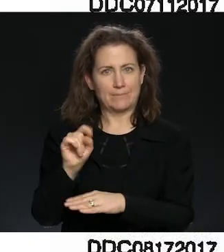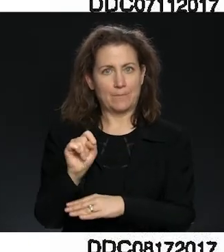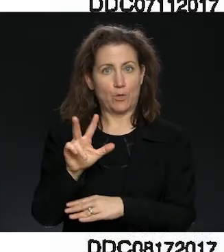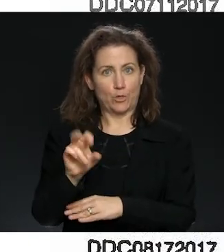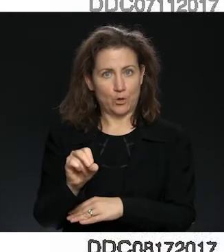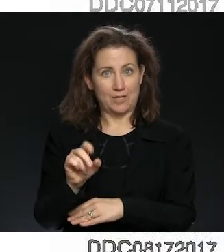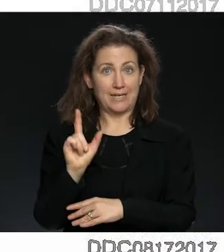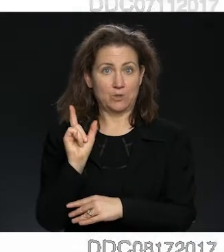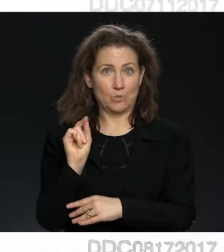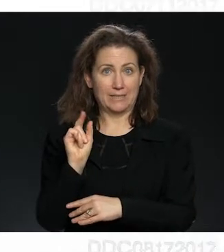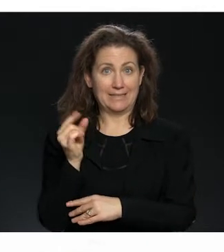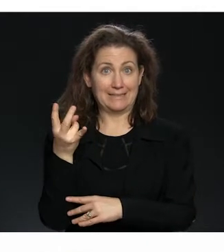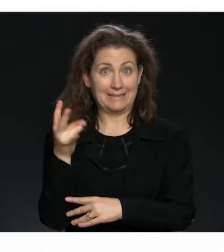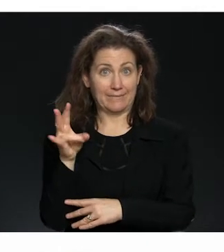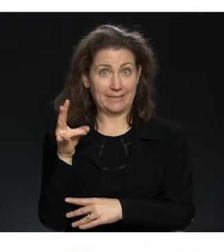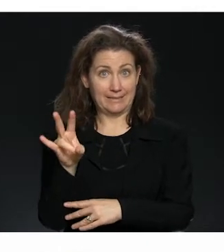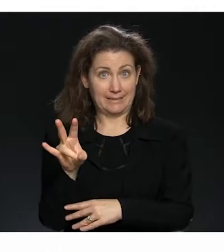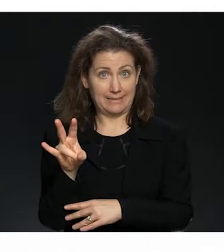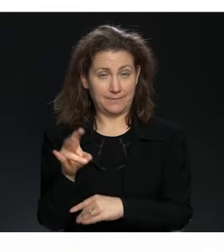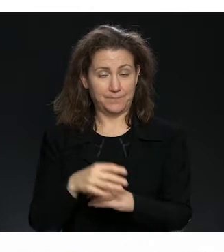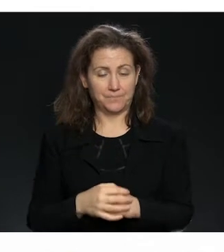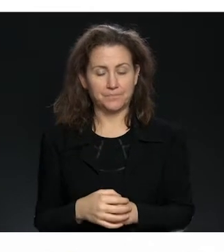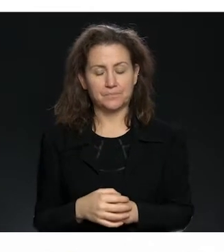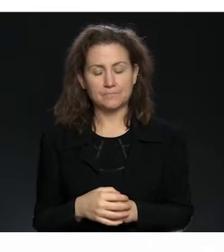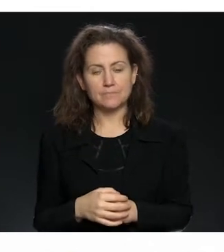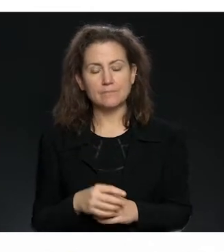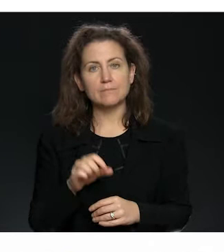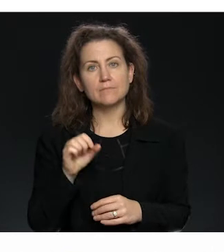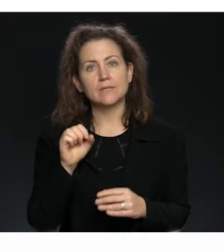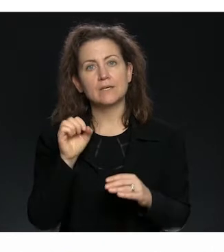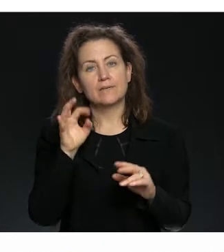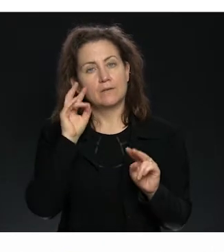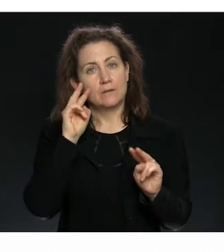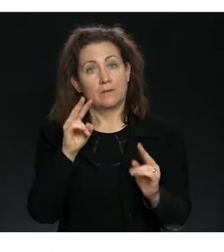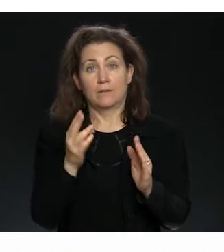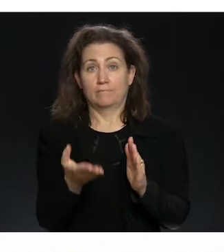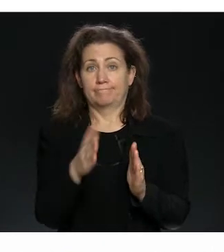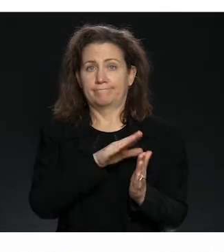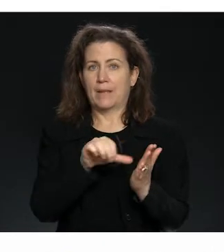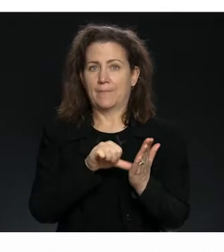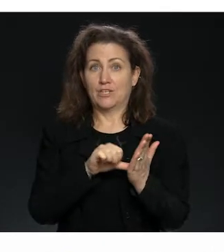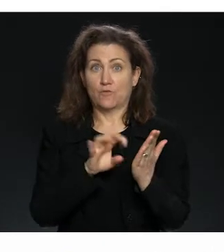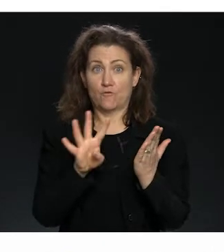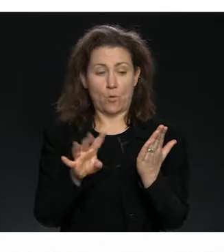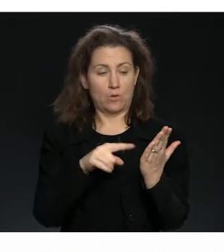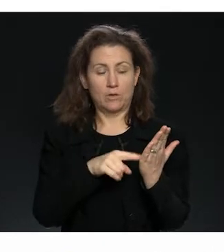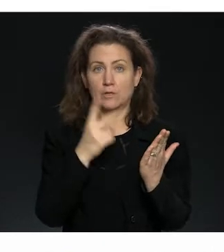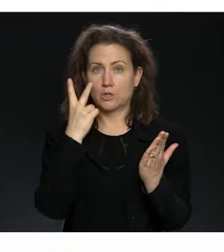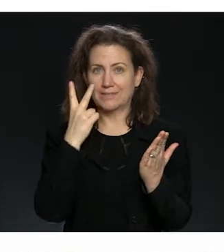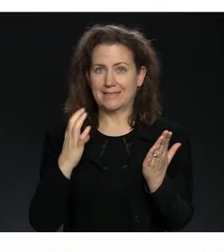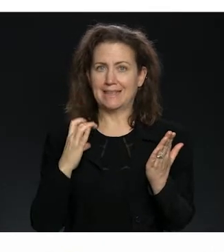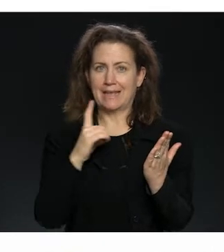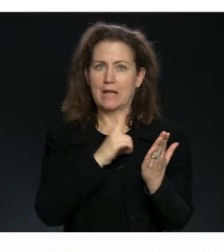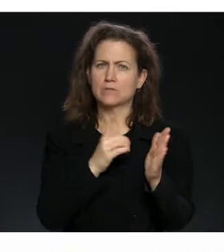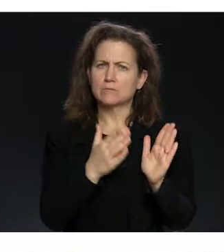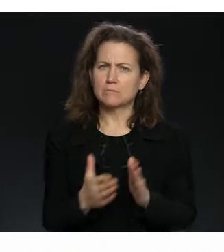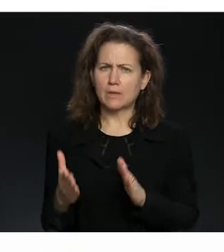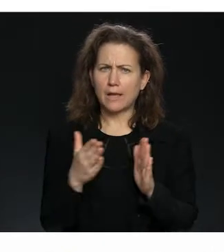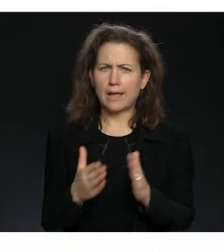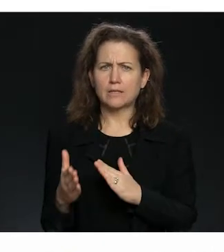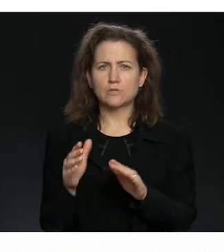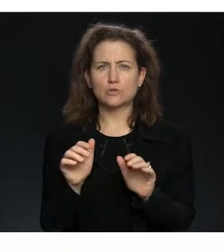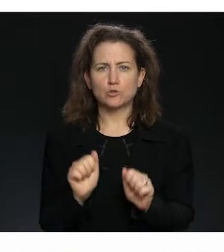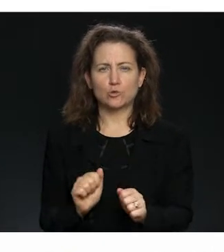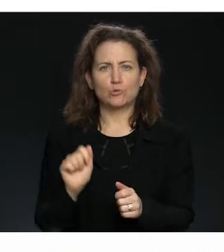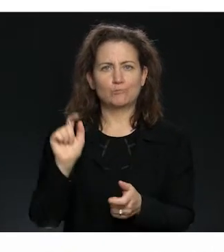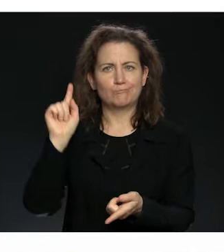2017. If you go to page 4, you're going to see what the council's plans are to draw down the